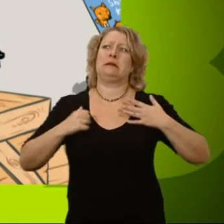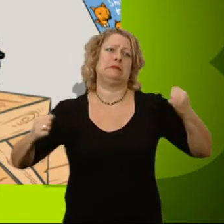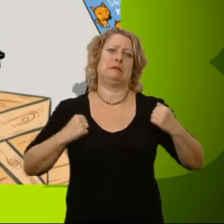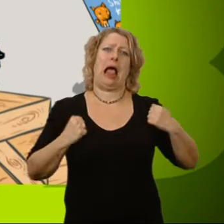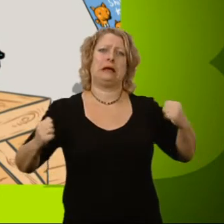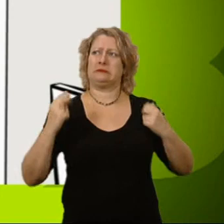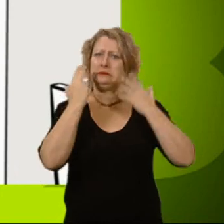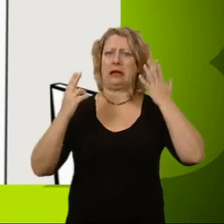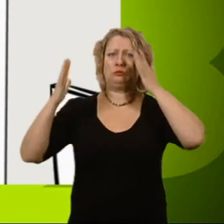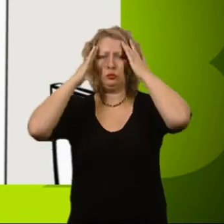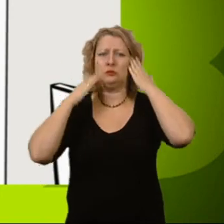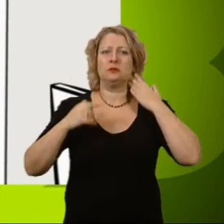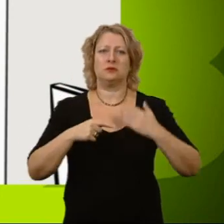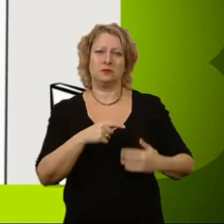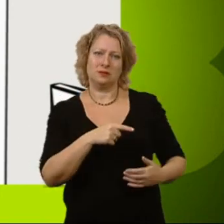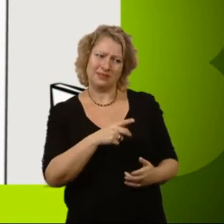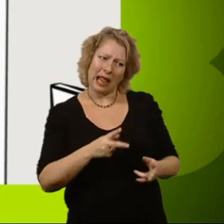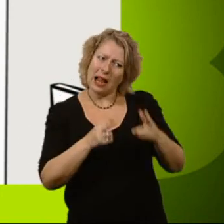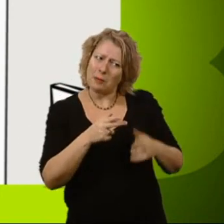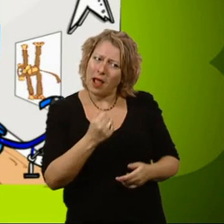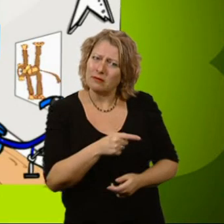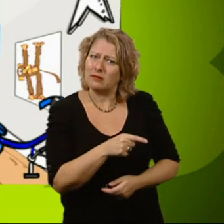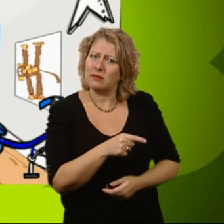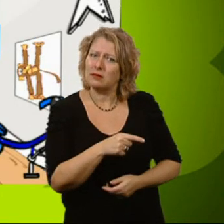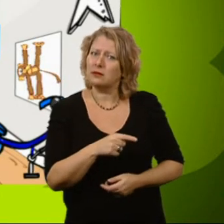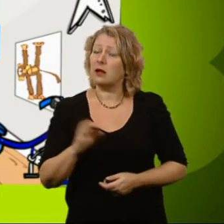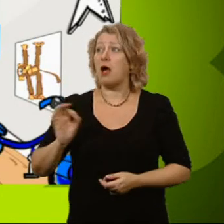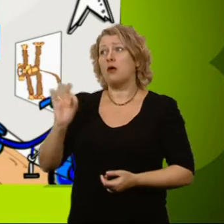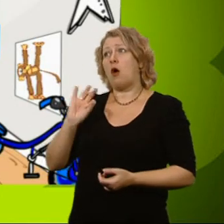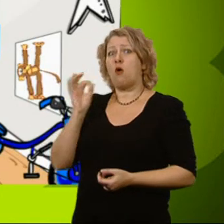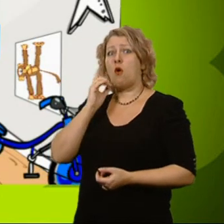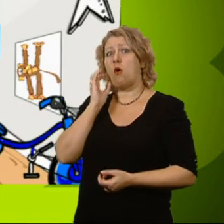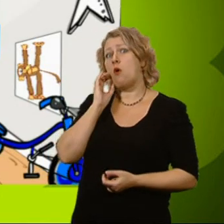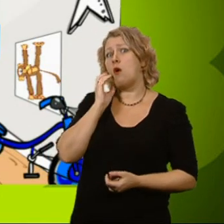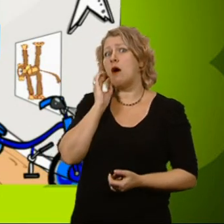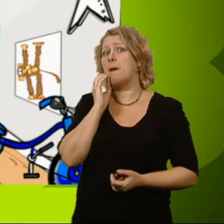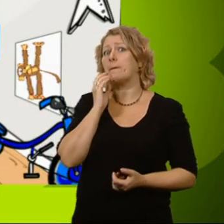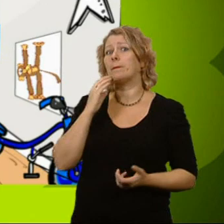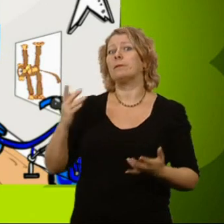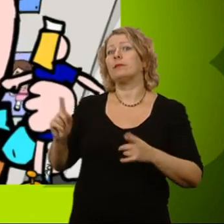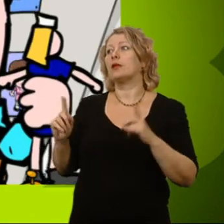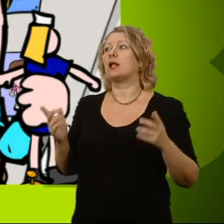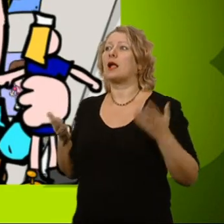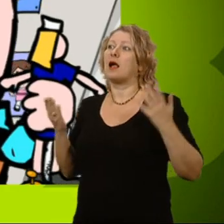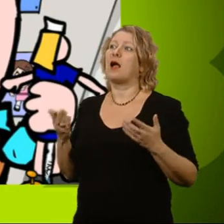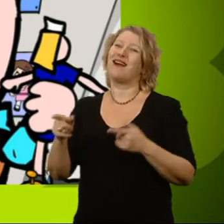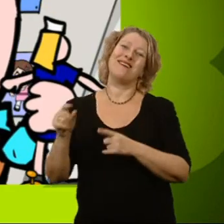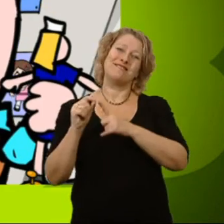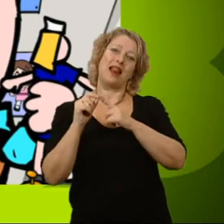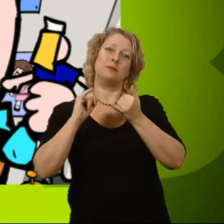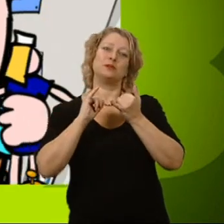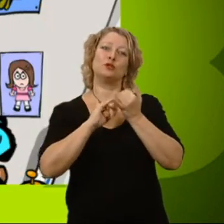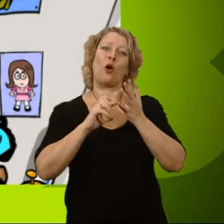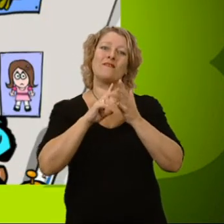space! You're not doing a clip show in there, are you? No, I'm, playing Philip Schofield's The